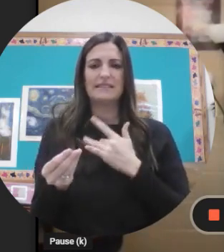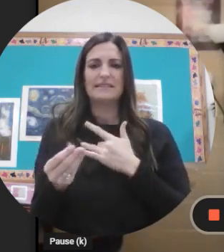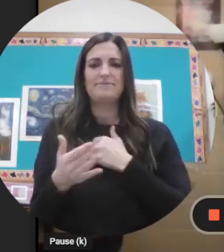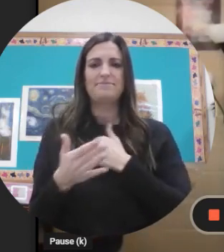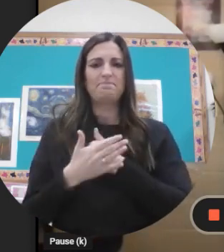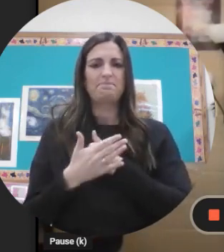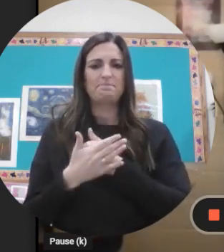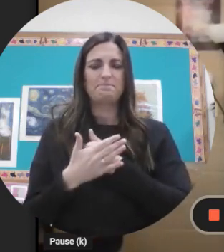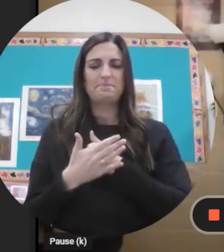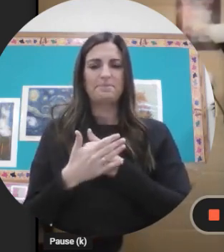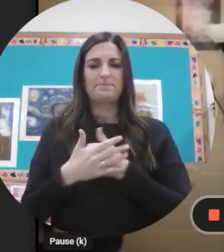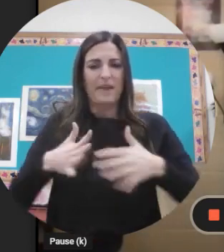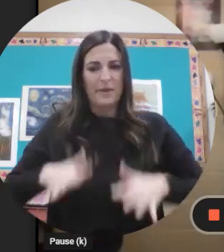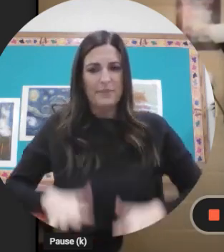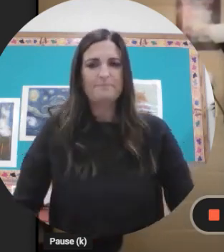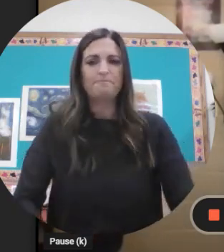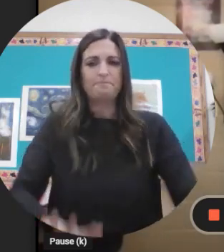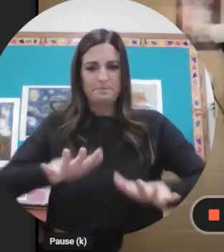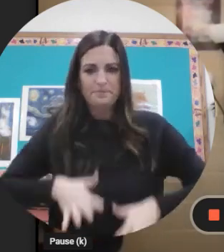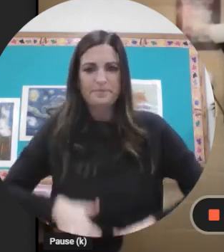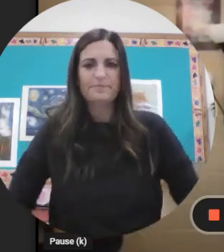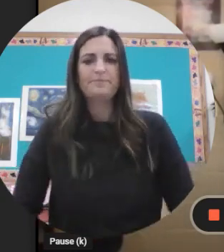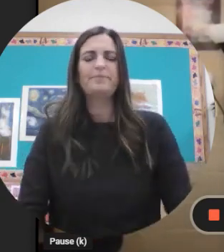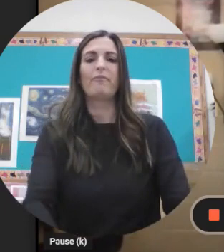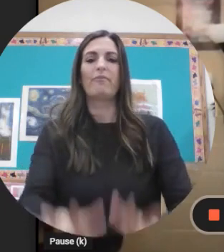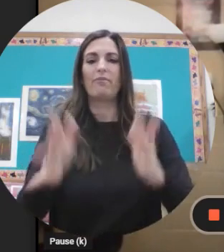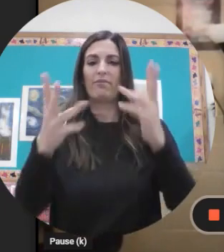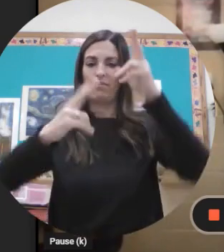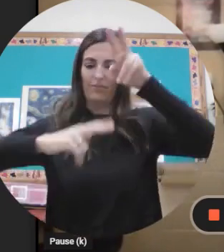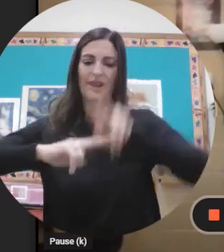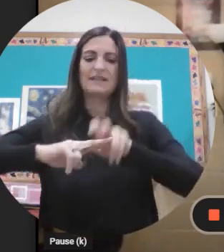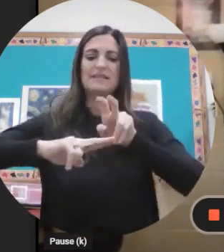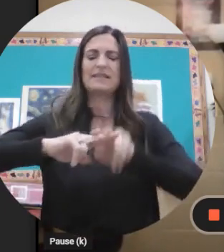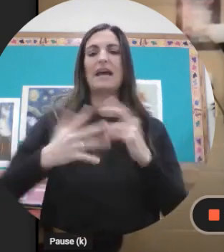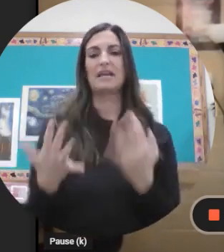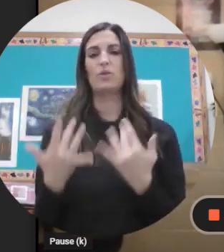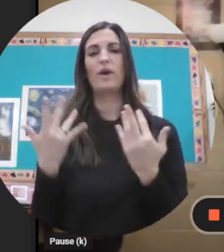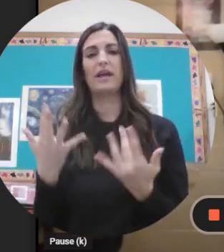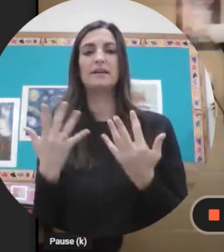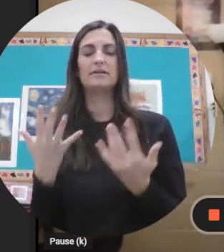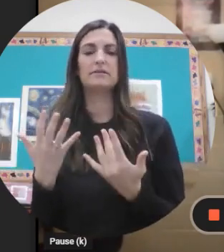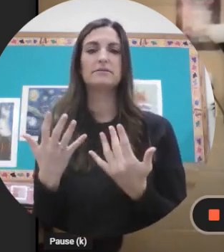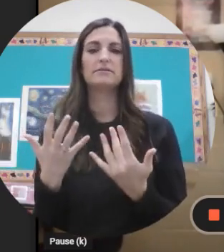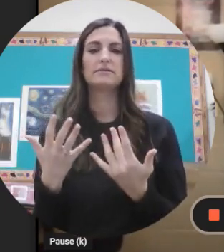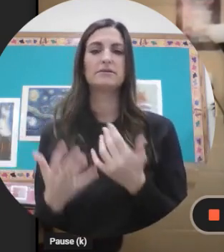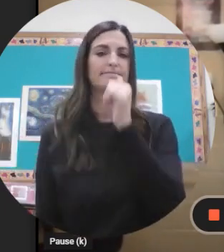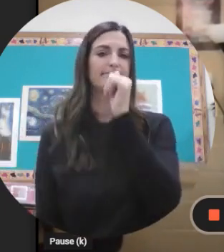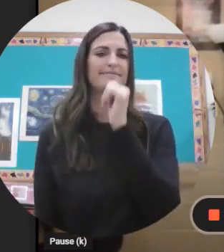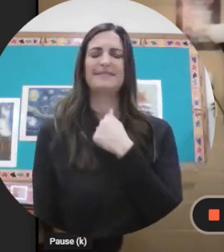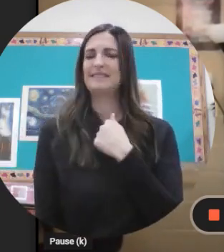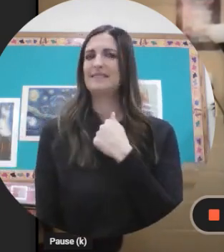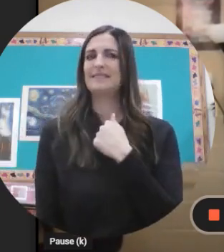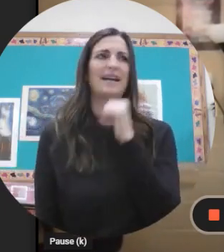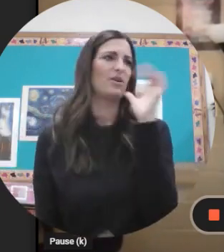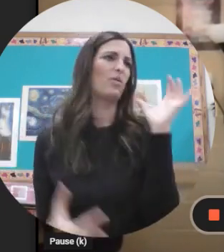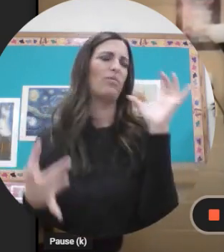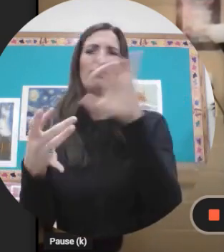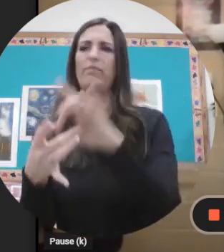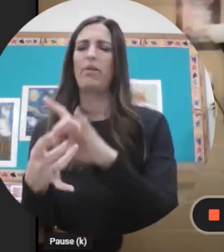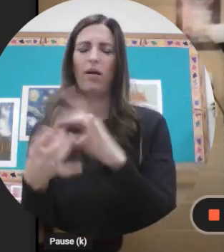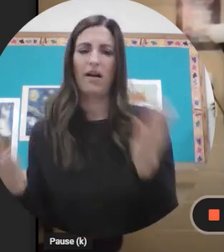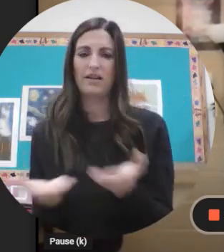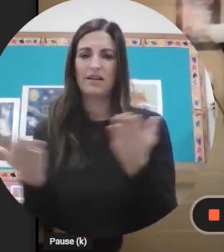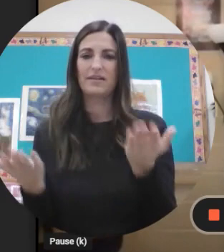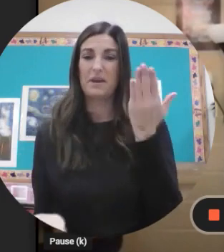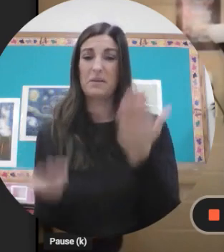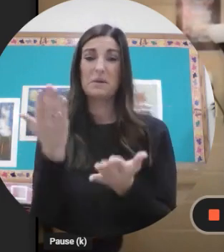on my jeans and sat back at my seat, waiting for someone to tell me I could leave. I didn't belong here. Maybe it had been a mistake